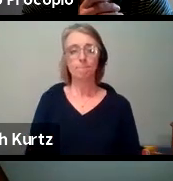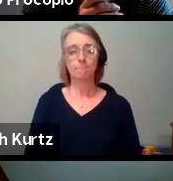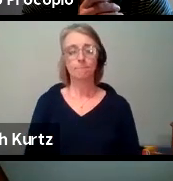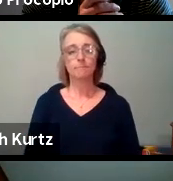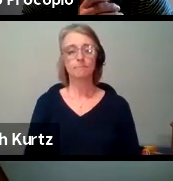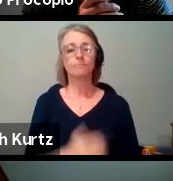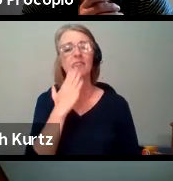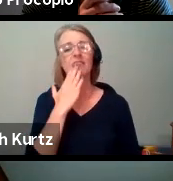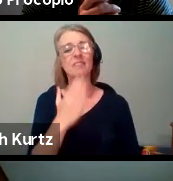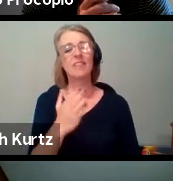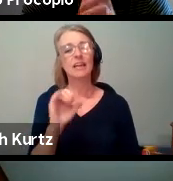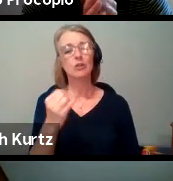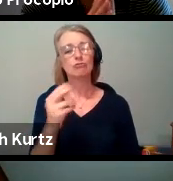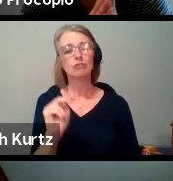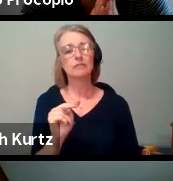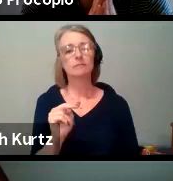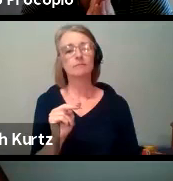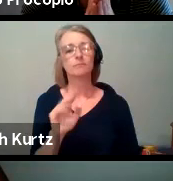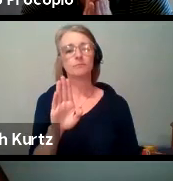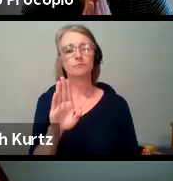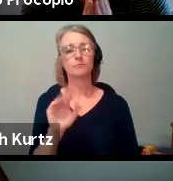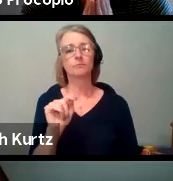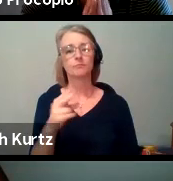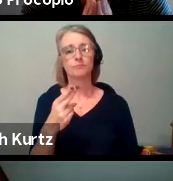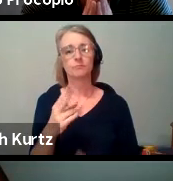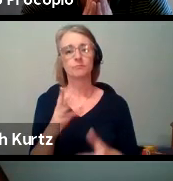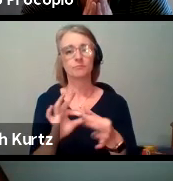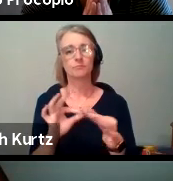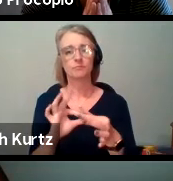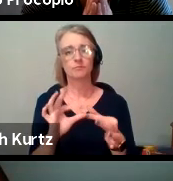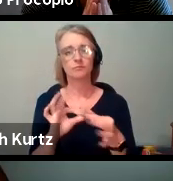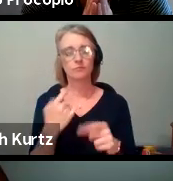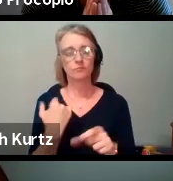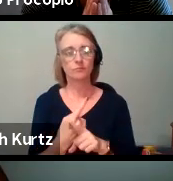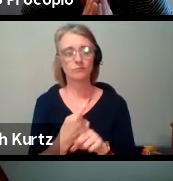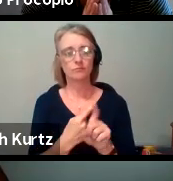Thank you, Jason. Thank you. Beth, I know you wanted to make a quick comment.